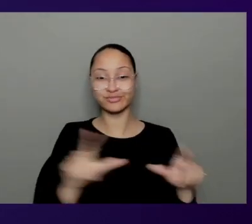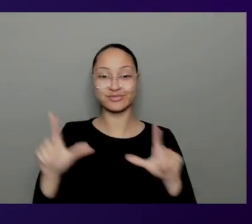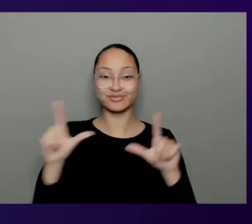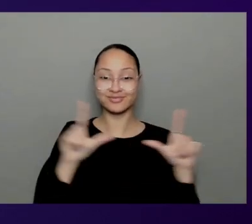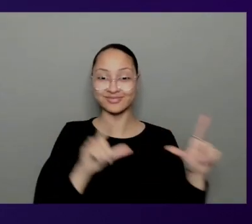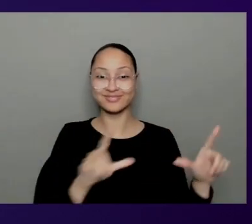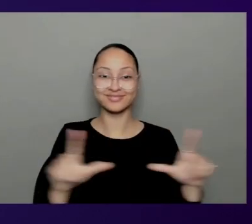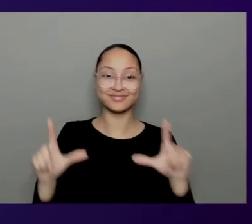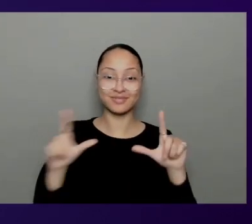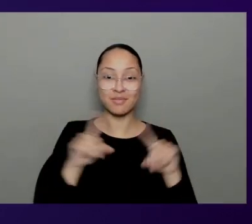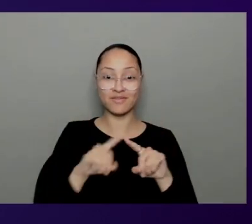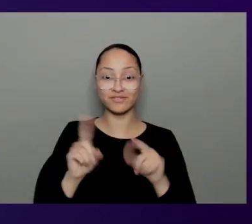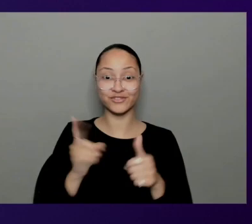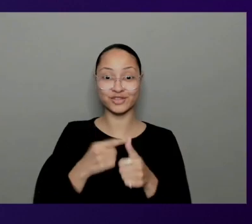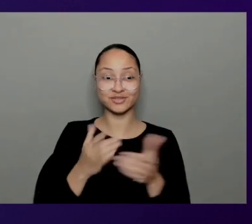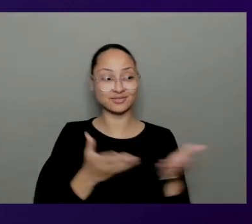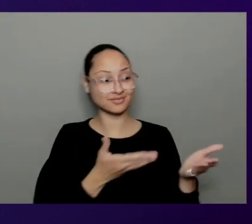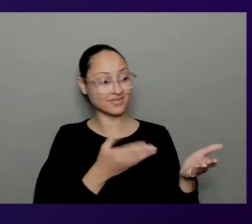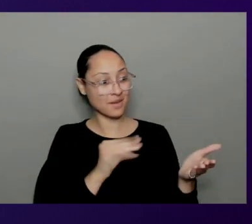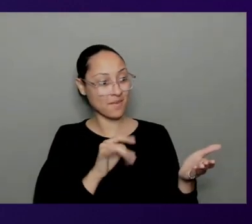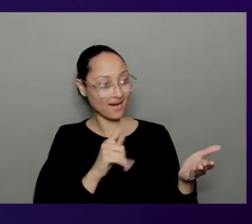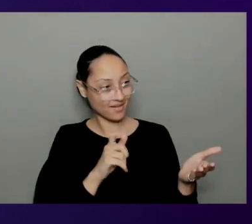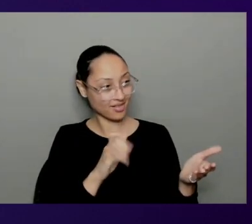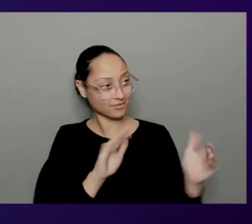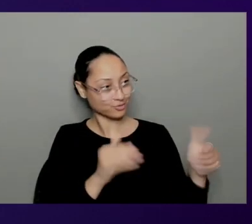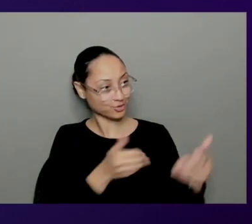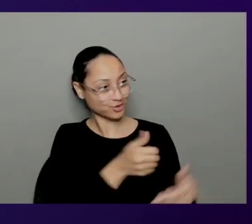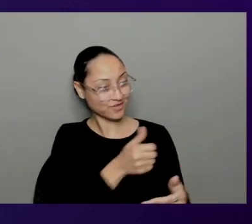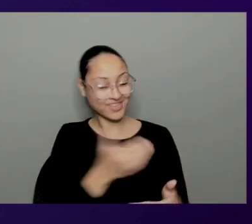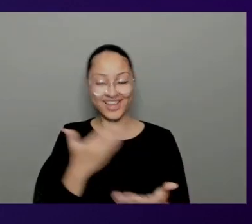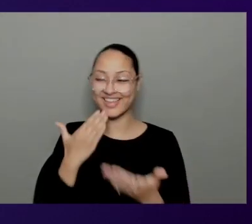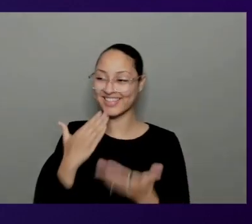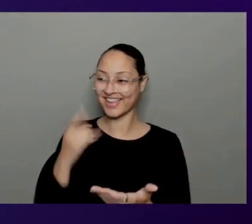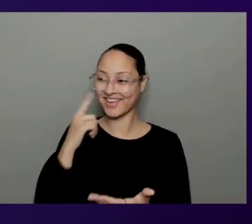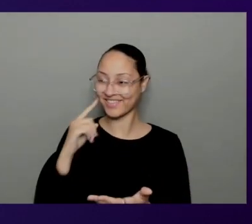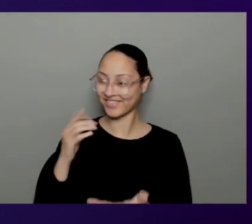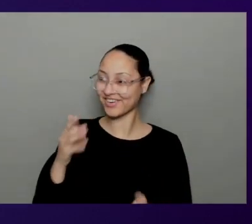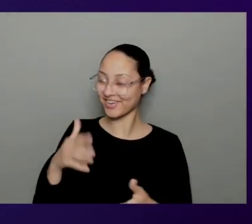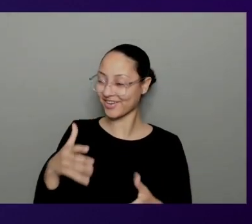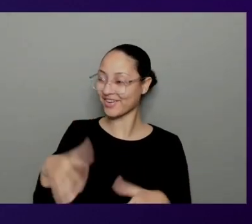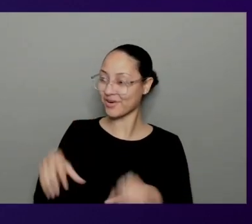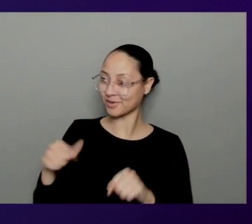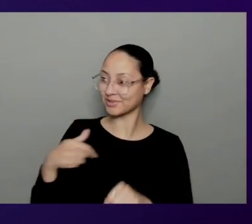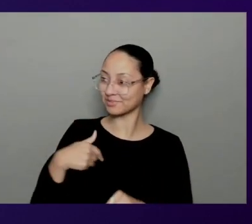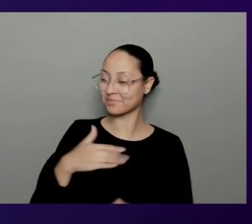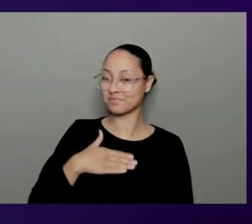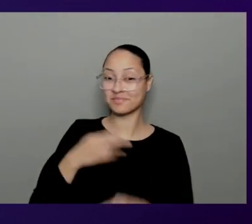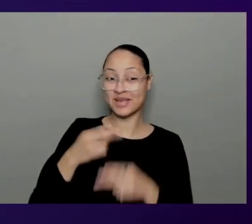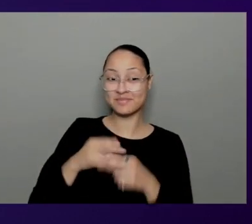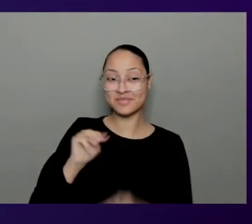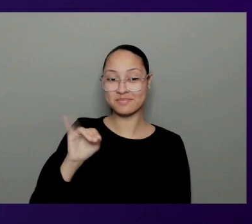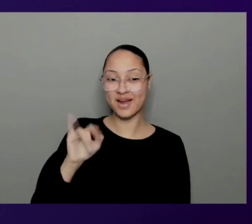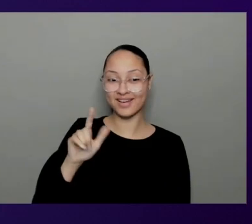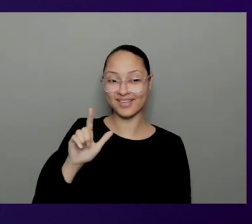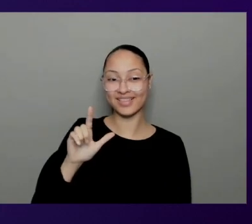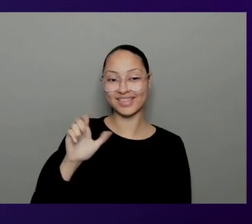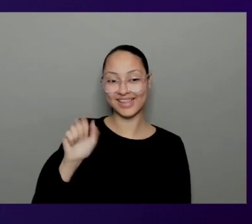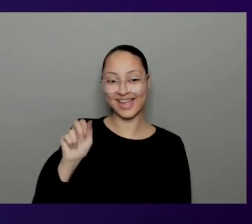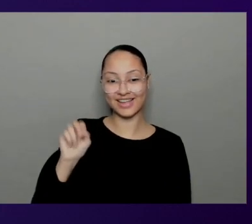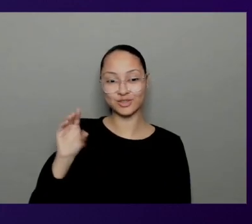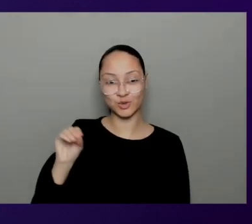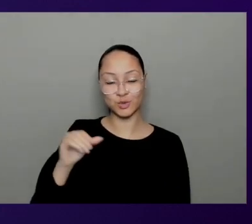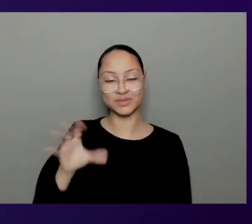people about yourself. Oh, thank you so much, and thanks for having me. Farrah, good to see you again. You too. Hey everybody, my name is Michael Liendo. I'm a senior developer advocate over